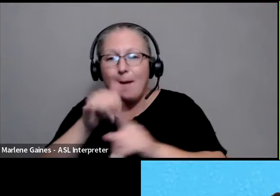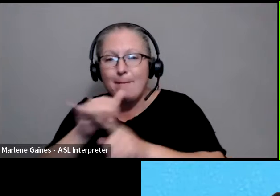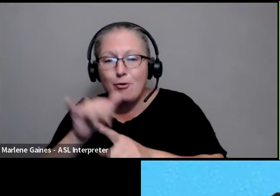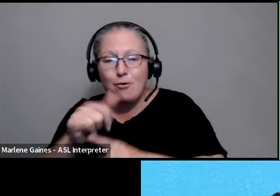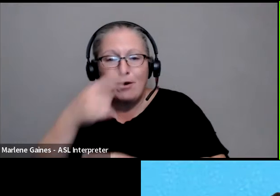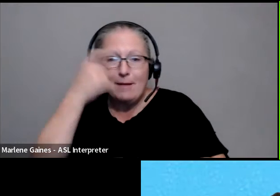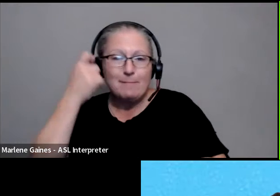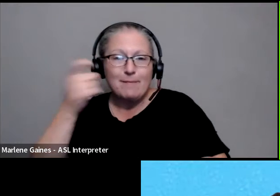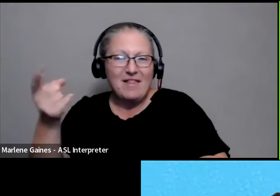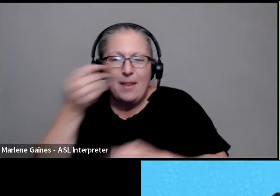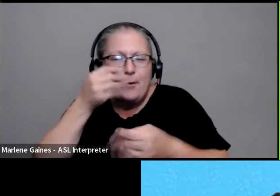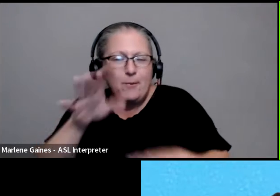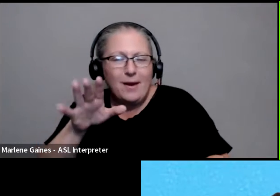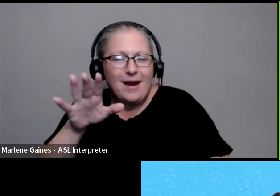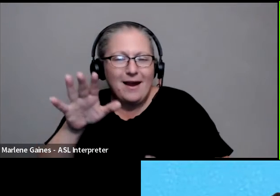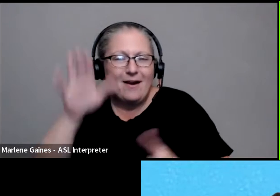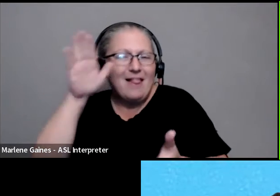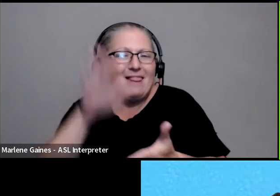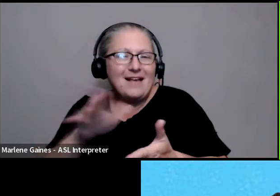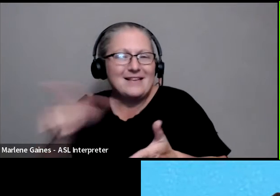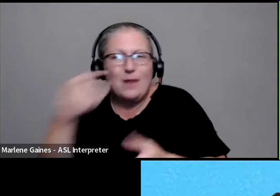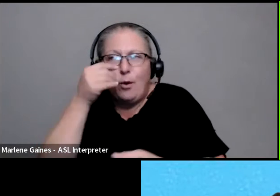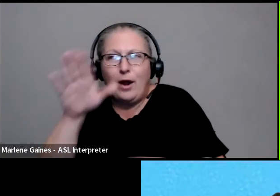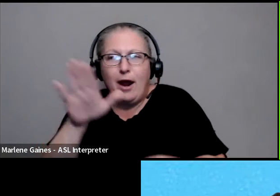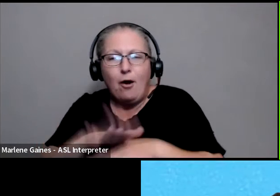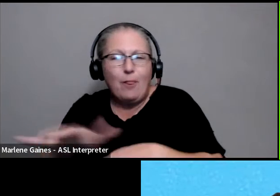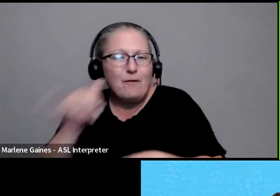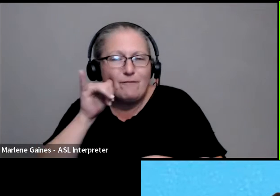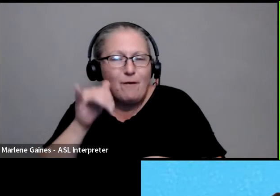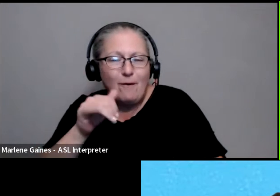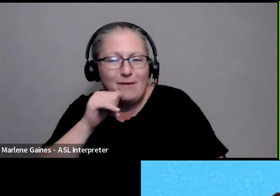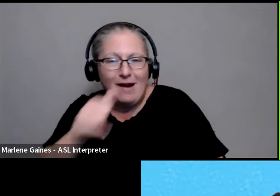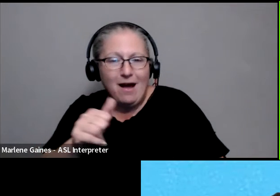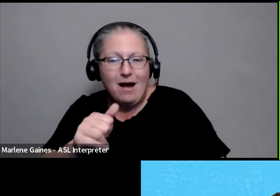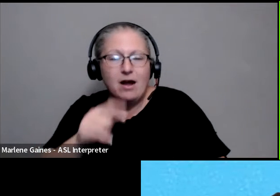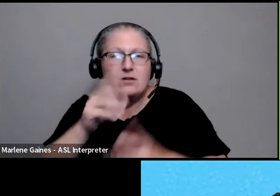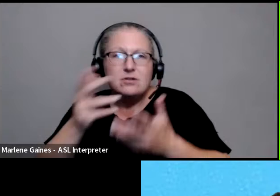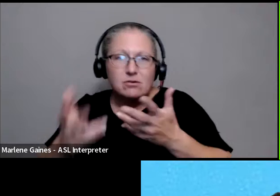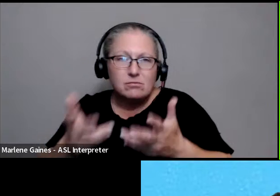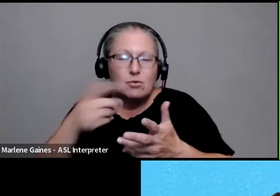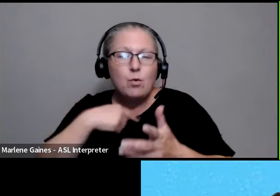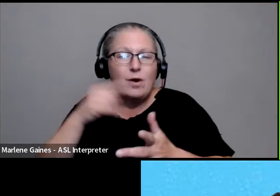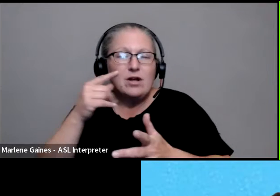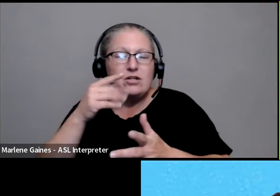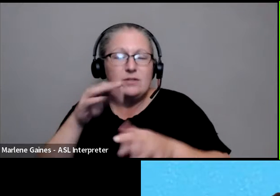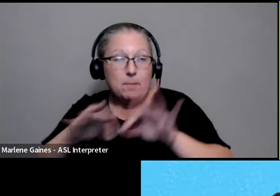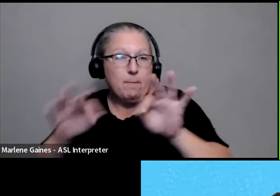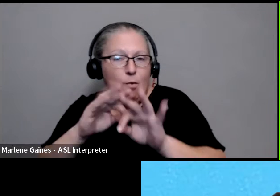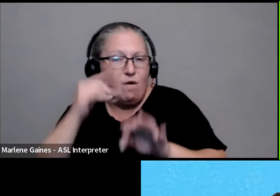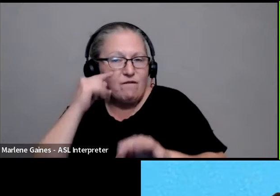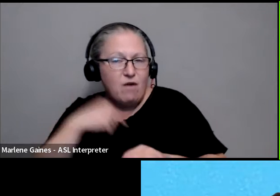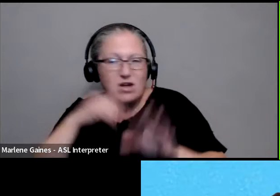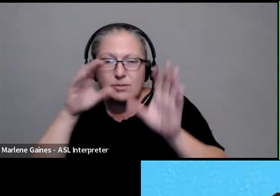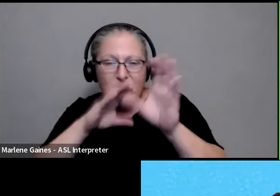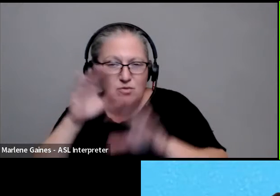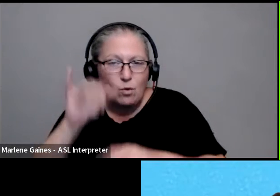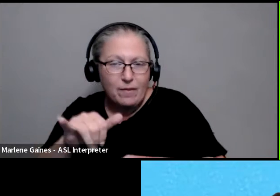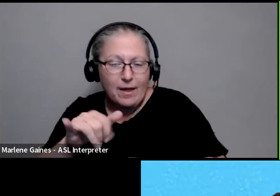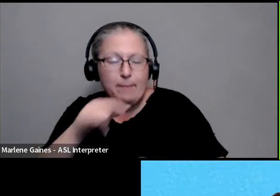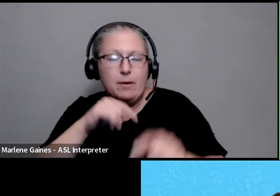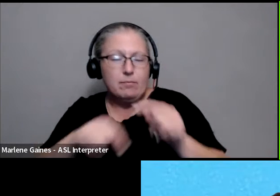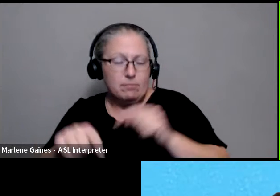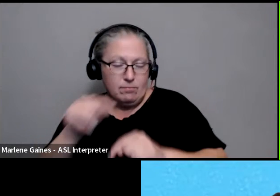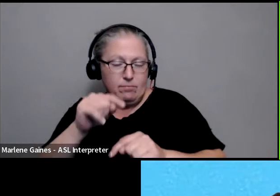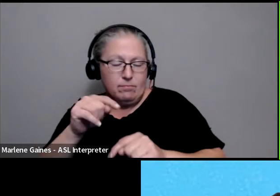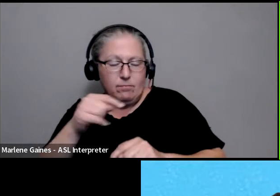they don't care as much about what's on the phone. So I think it behooves us to really explore these things. I do want to go back to what I